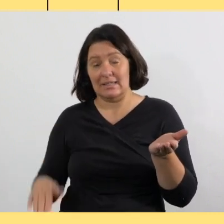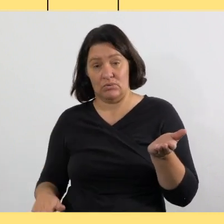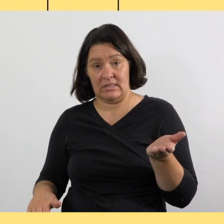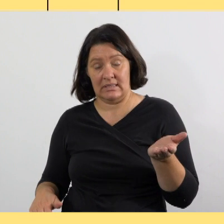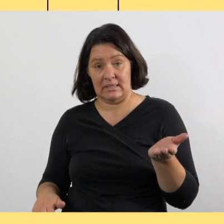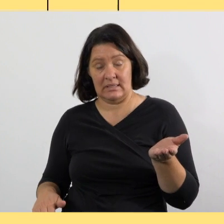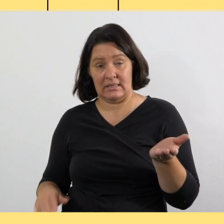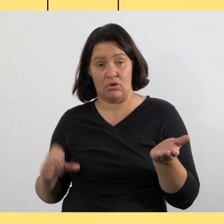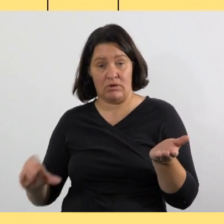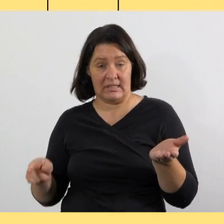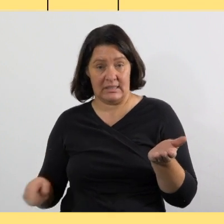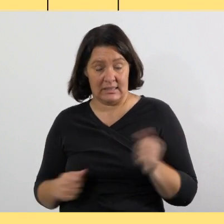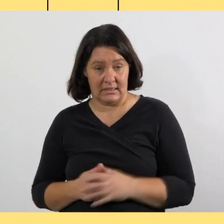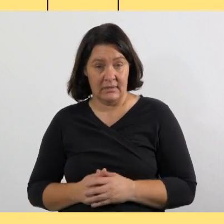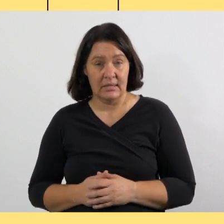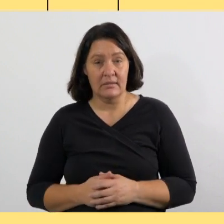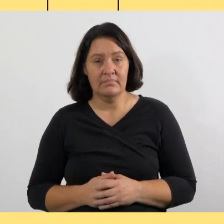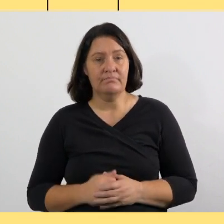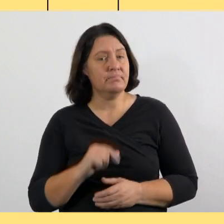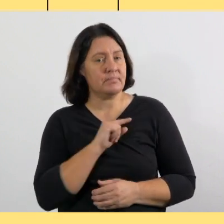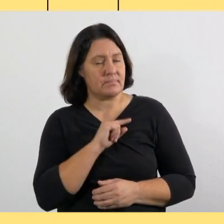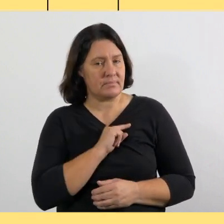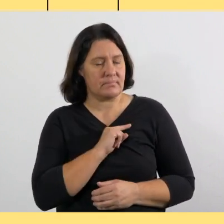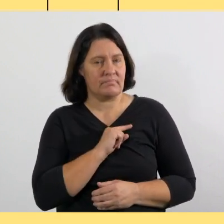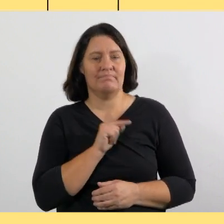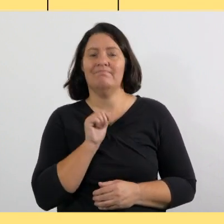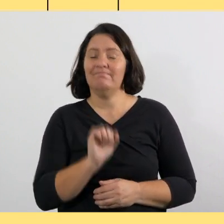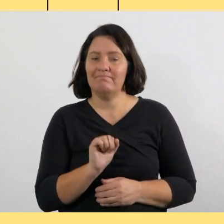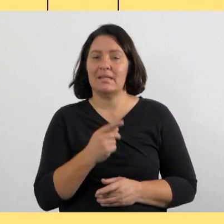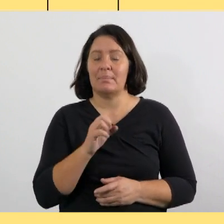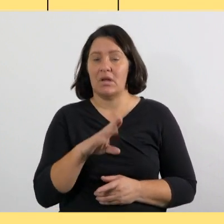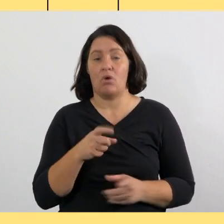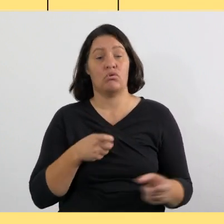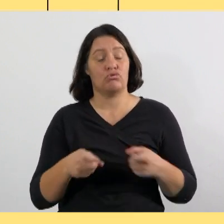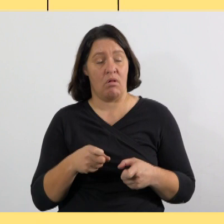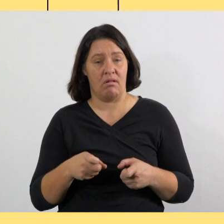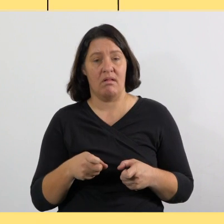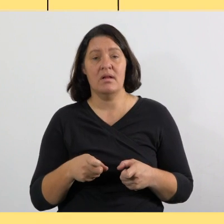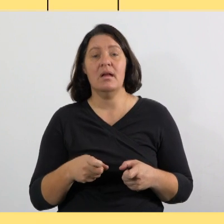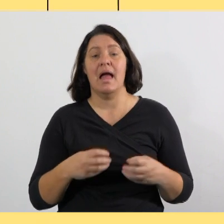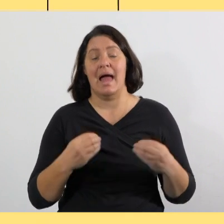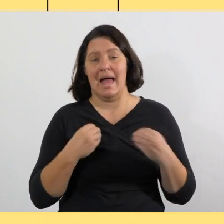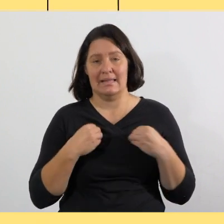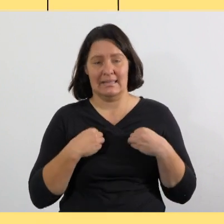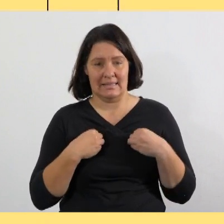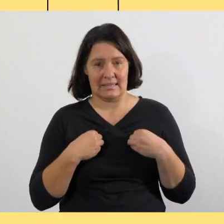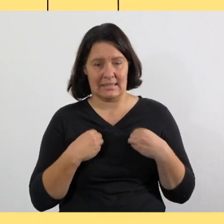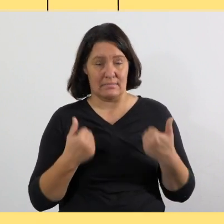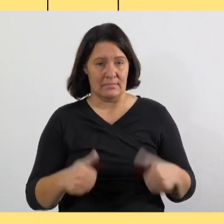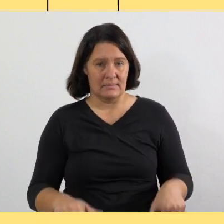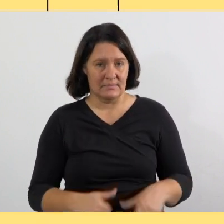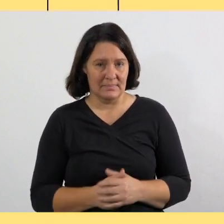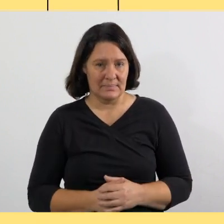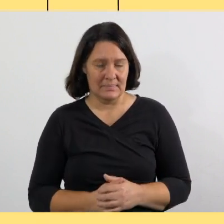it decreases on the credit. Why? Because your debtors control is an